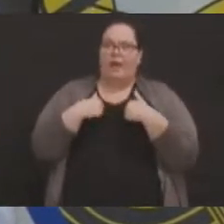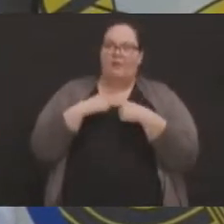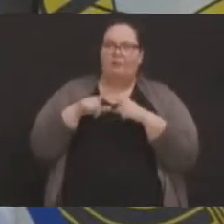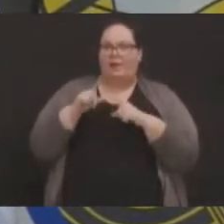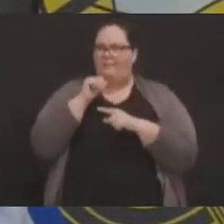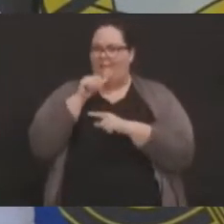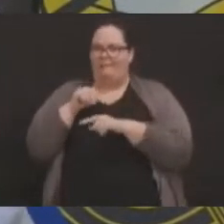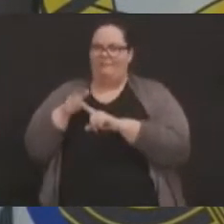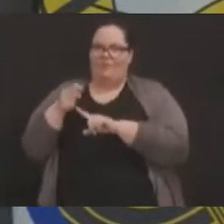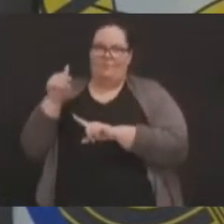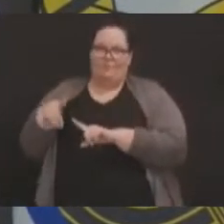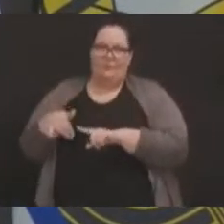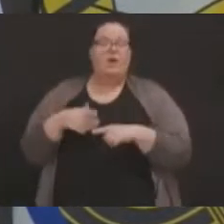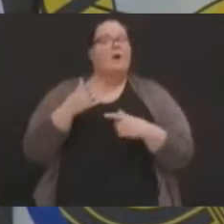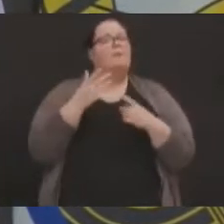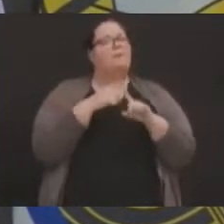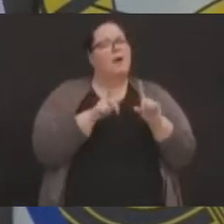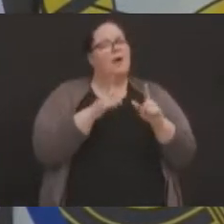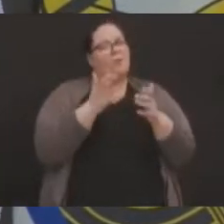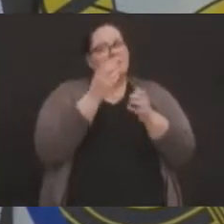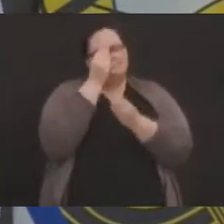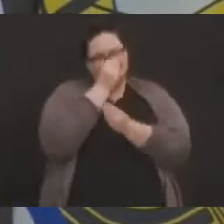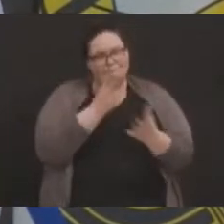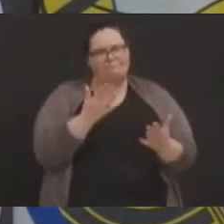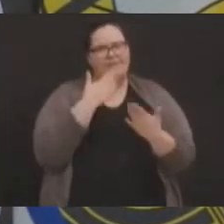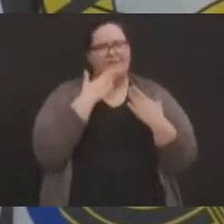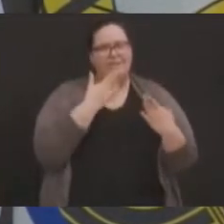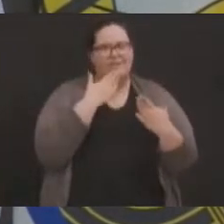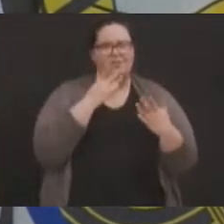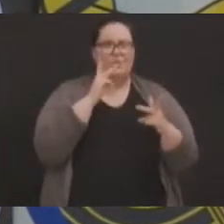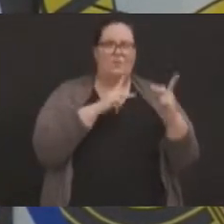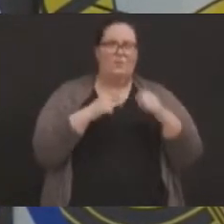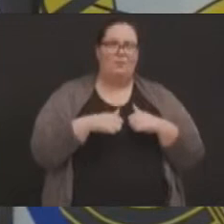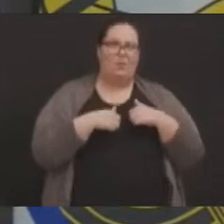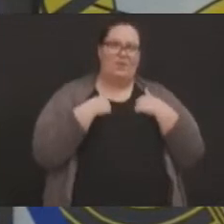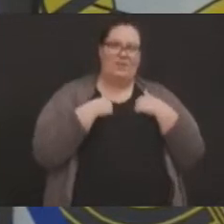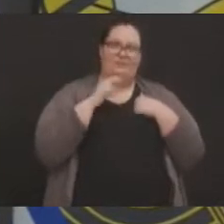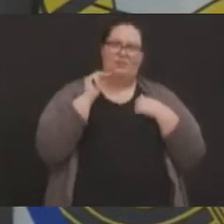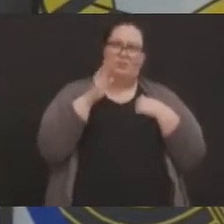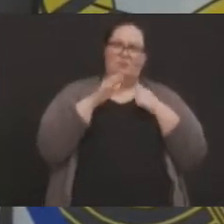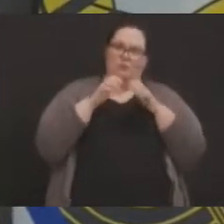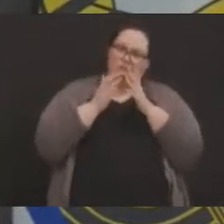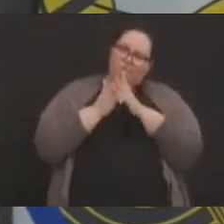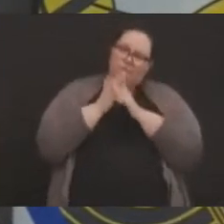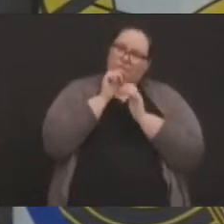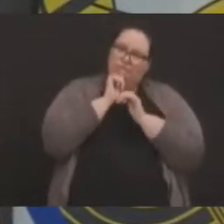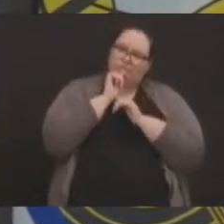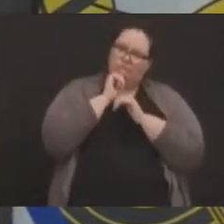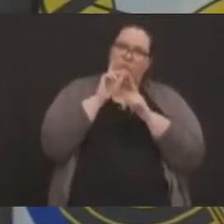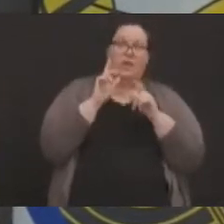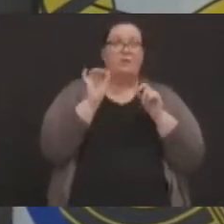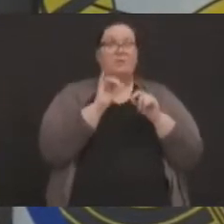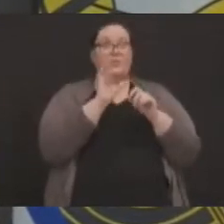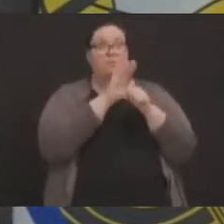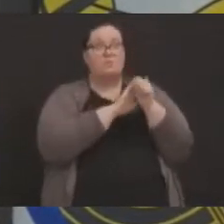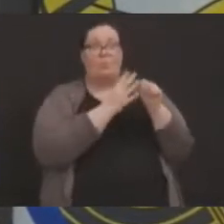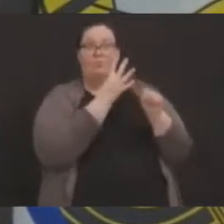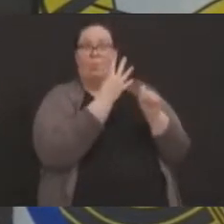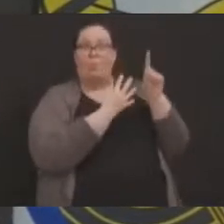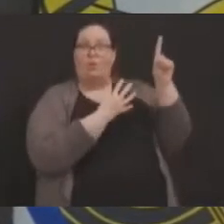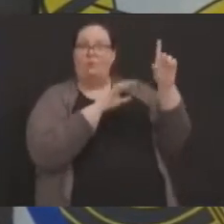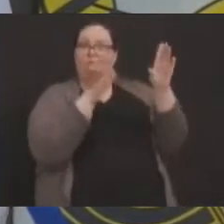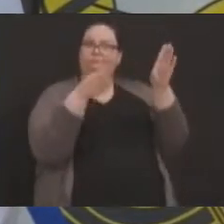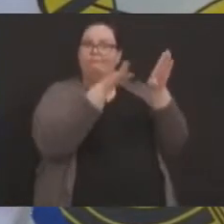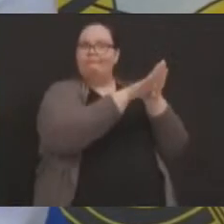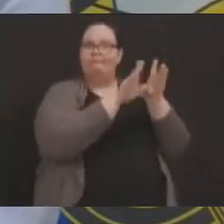night. And these restrictions imposed by a lockdown are not easy to bear. And these measures are creating significant hardships for